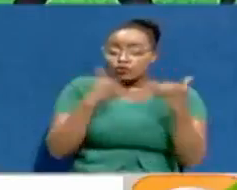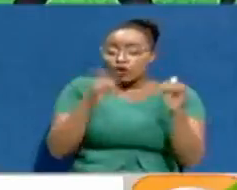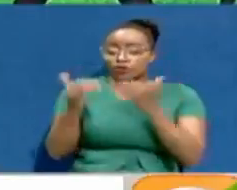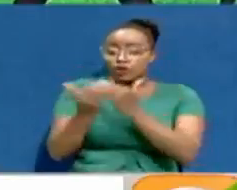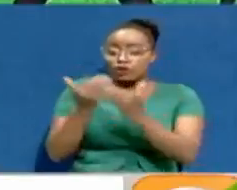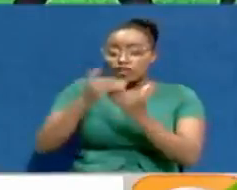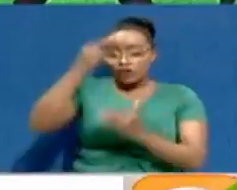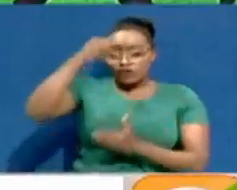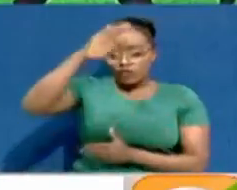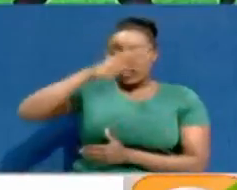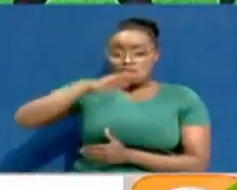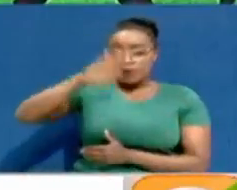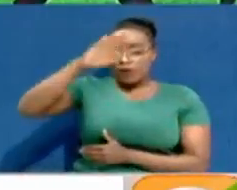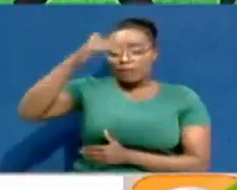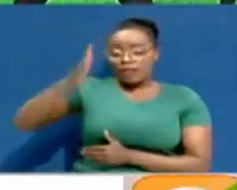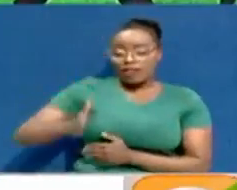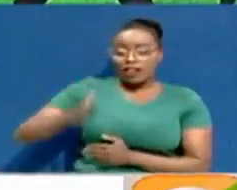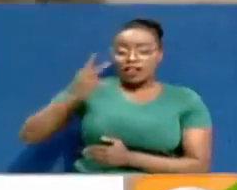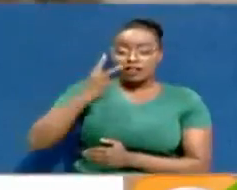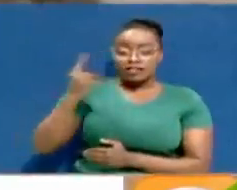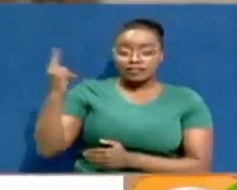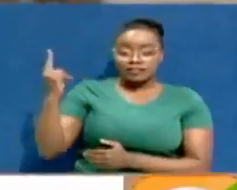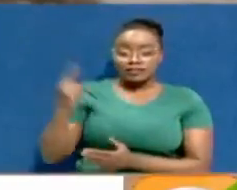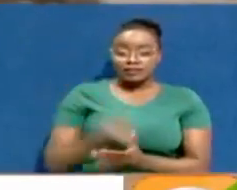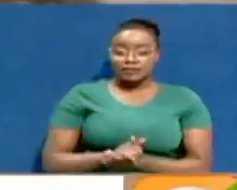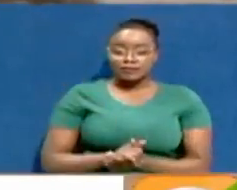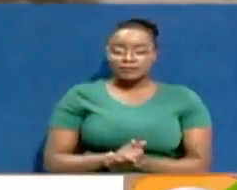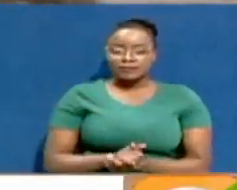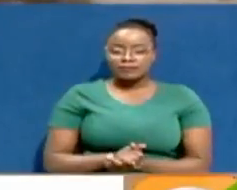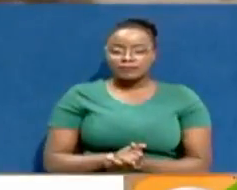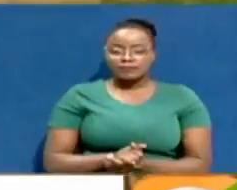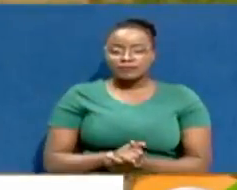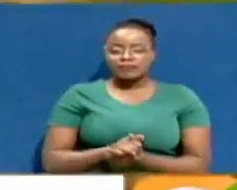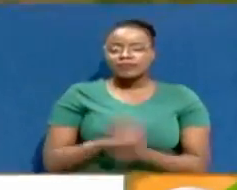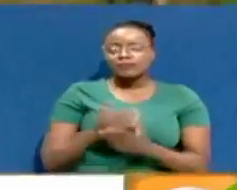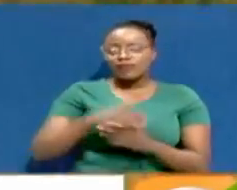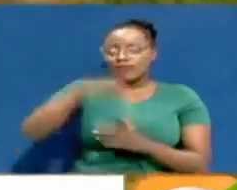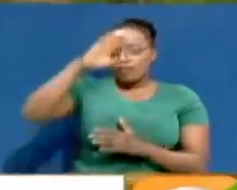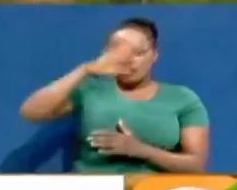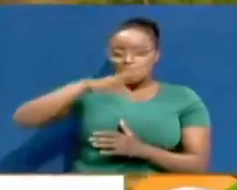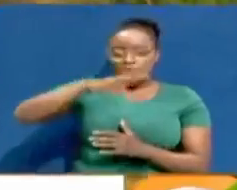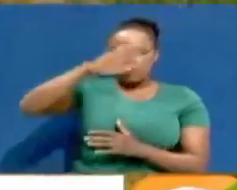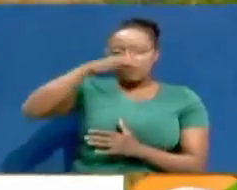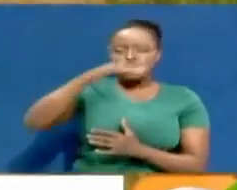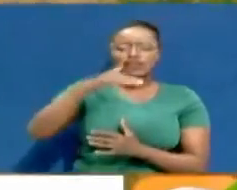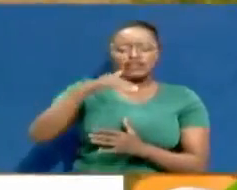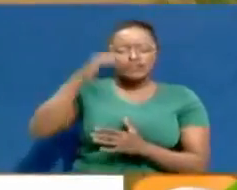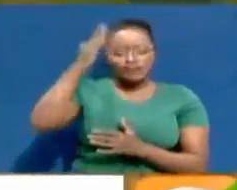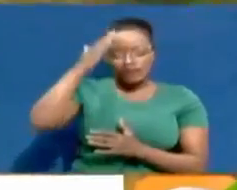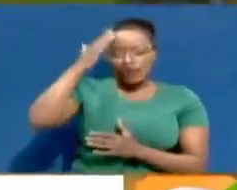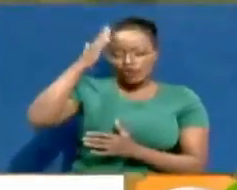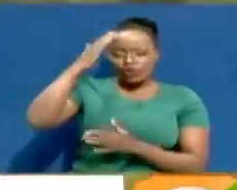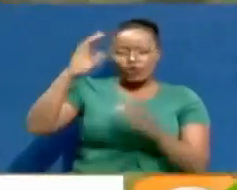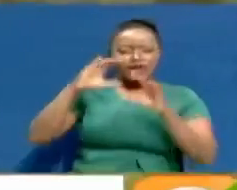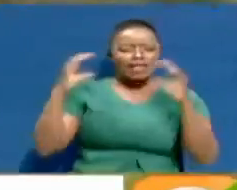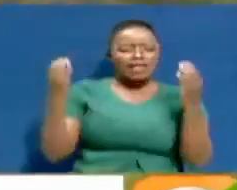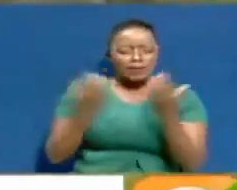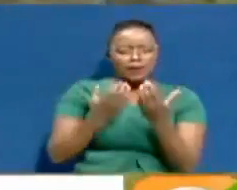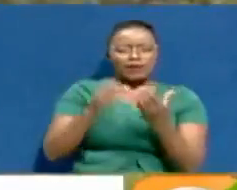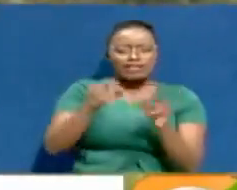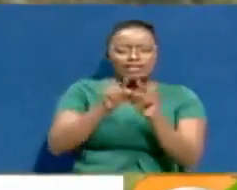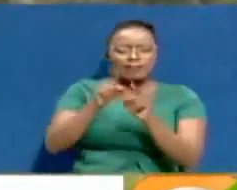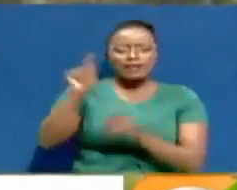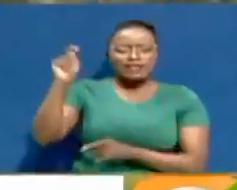the elephant's young. Take a look. The mighty elephant is revered all over the world. In